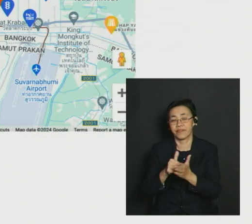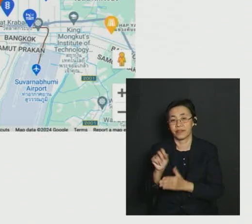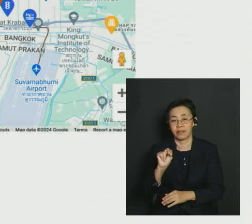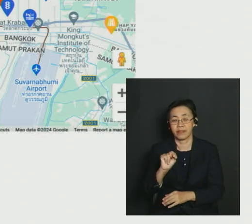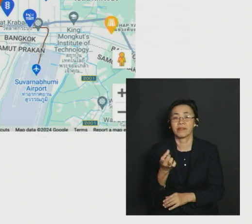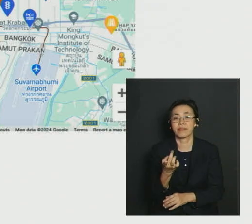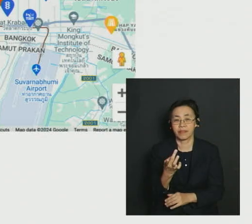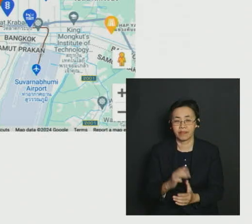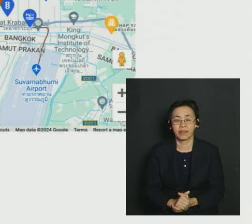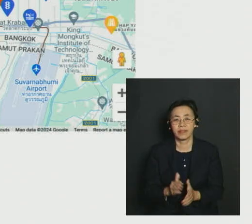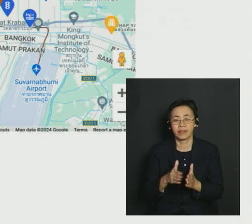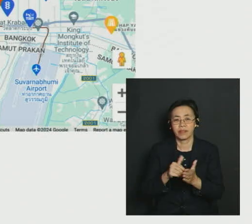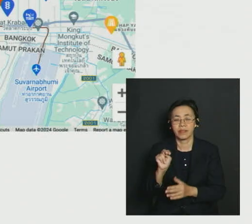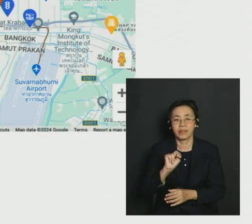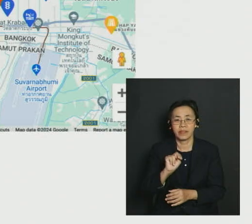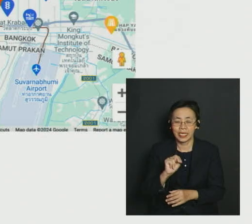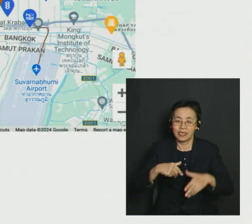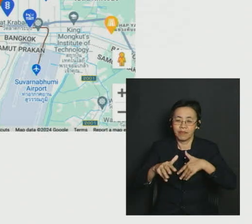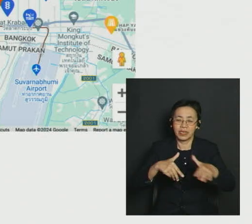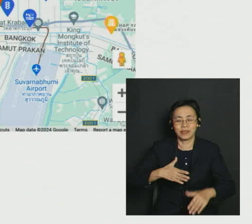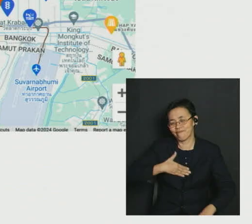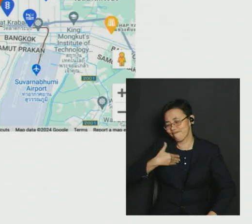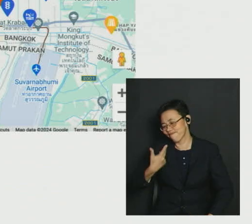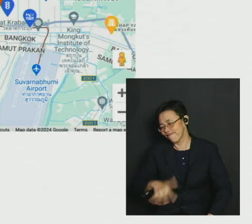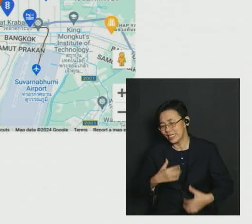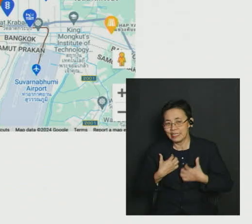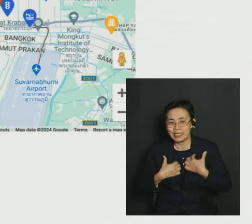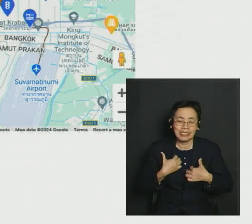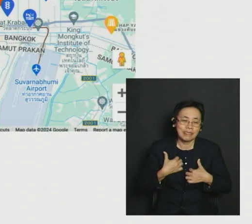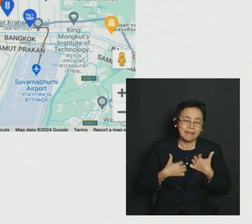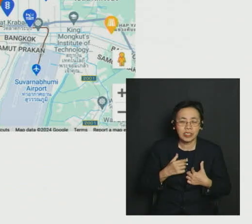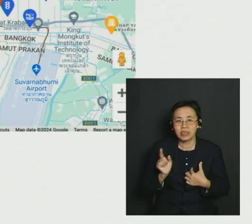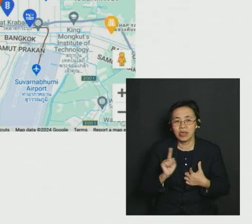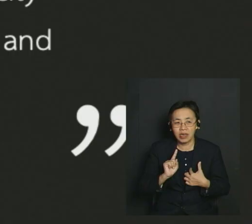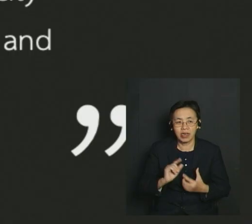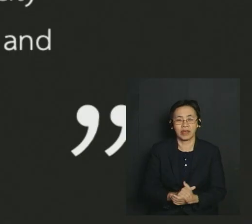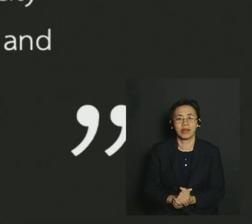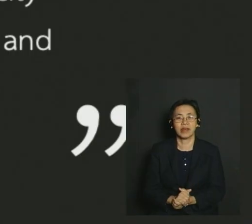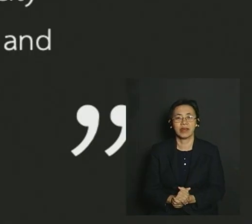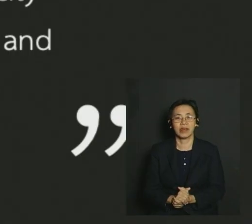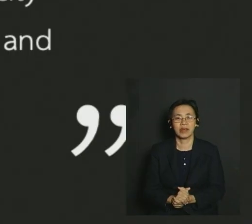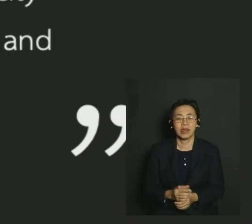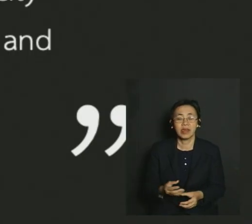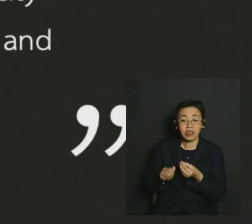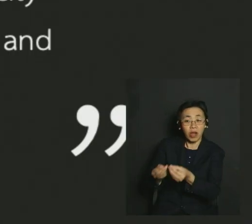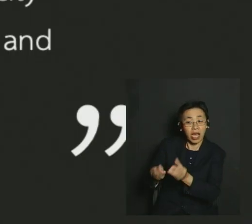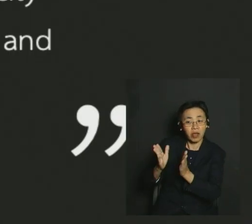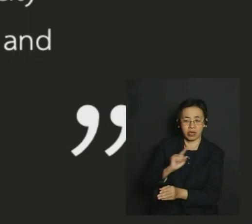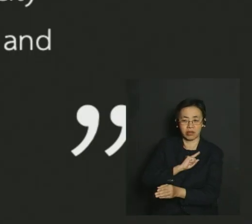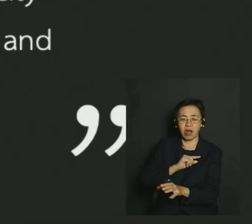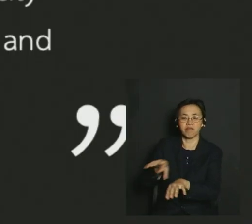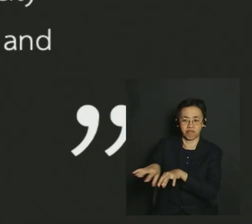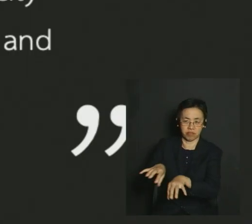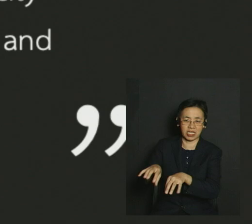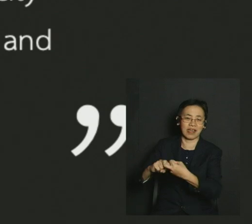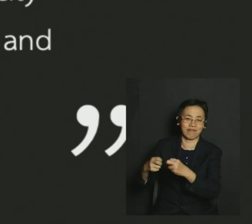we send to the right owner. And the right owner need to solve this problem. So as I